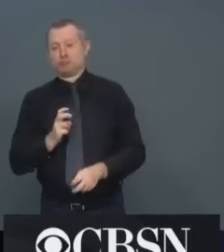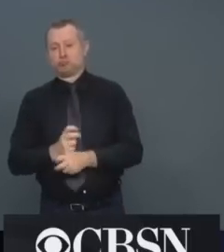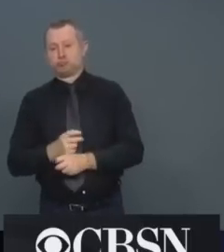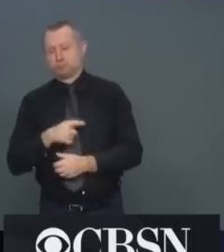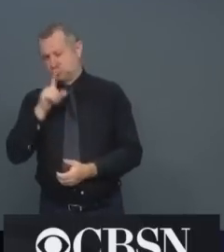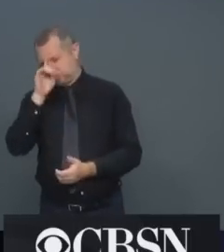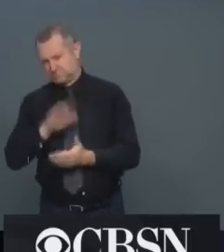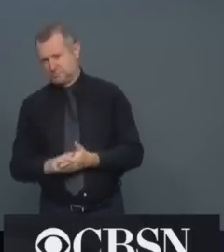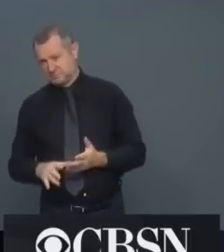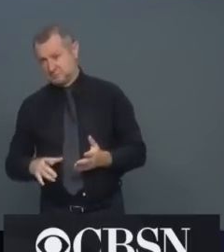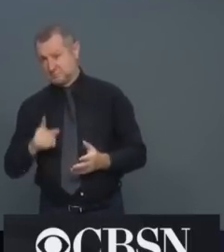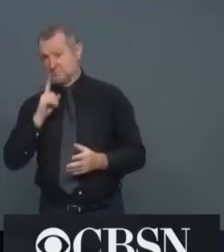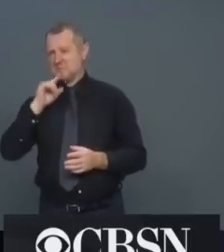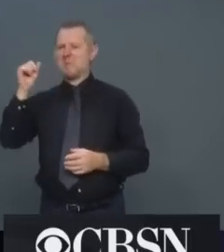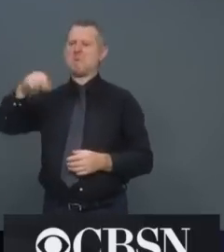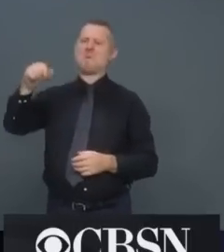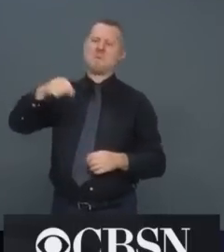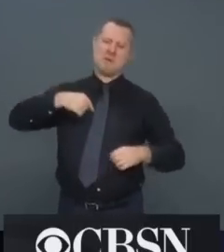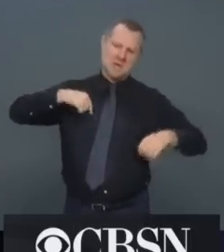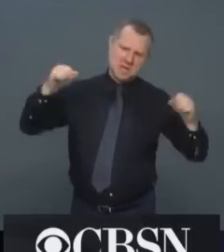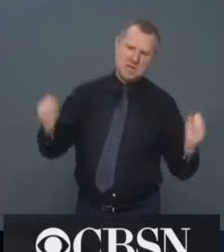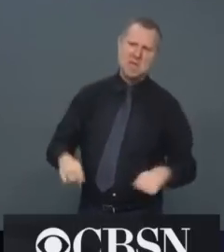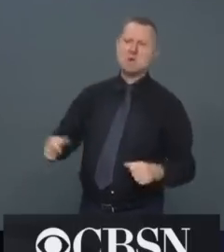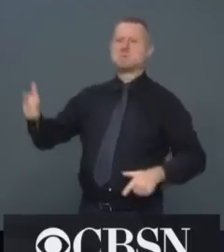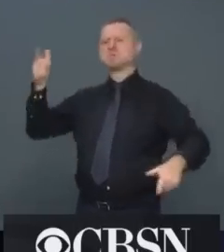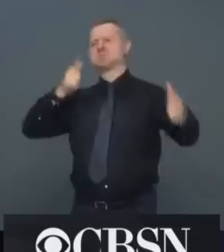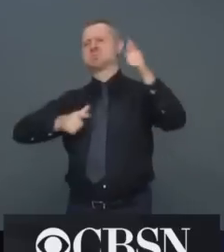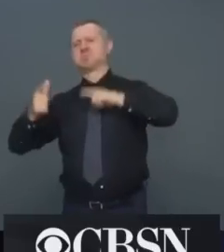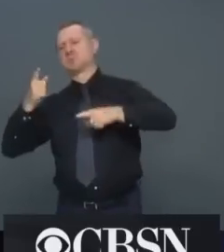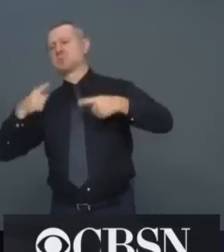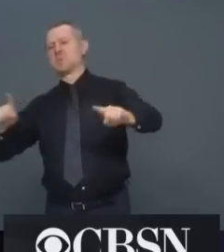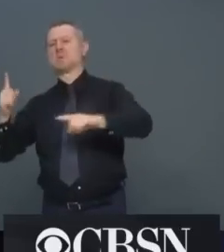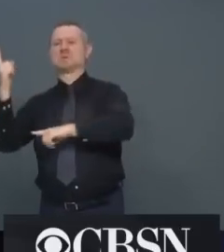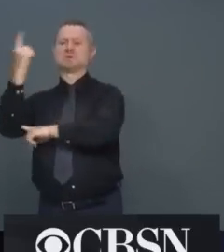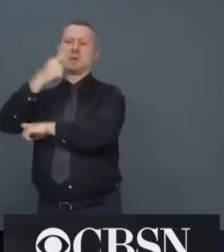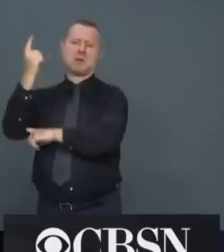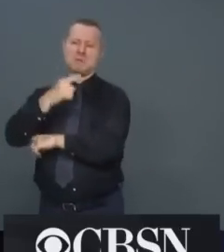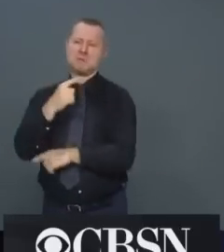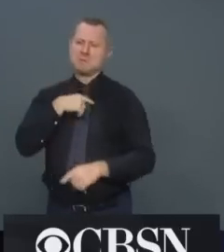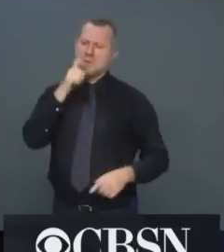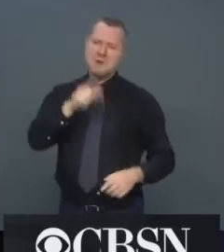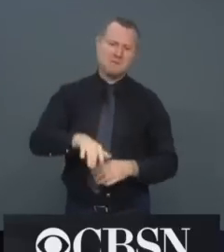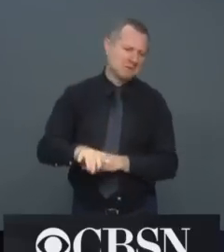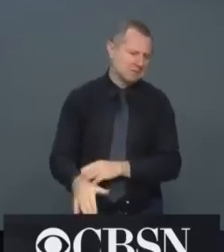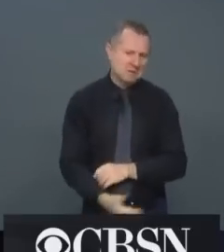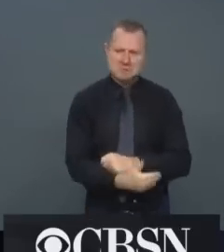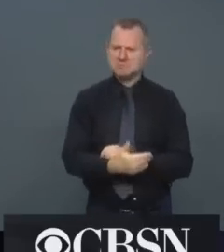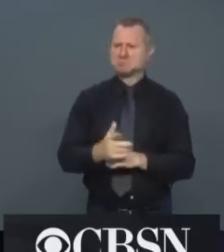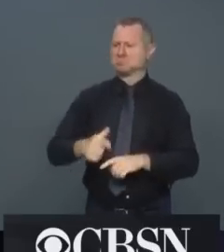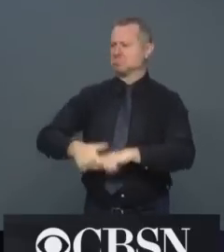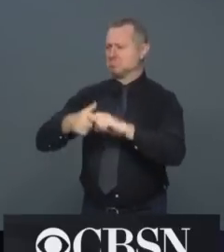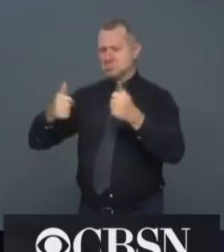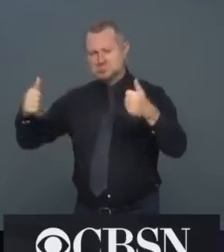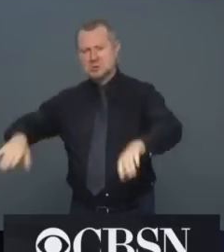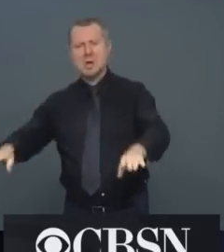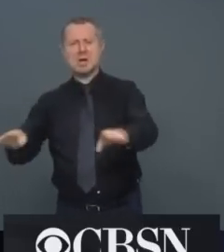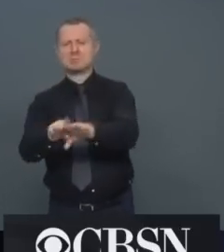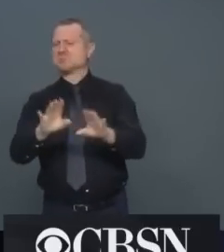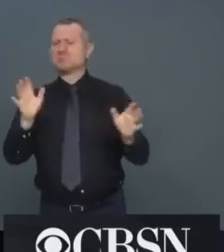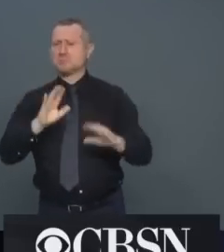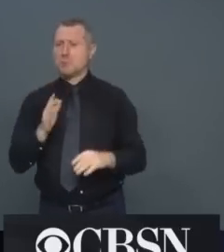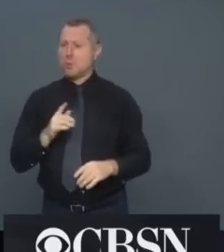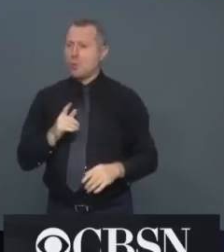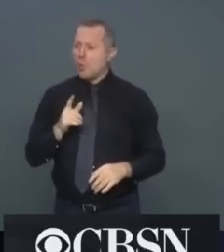can clean all the trains during the day. We don't have to stop them at night. Because, They're running on the